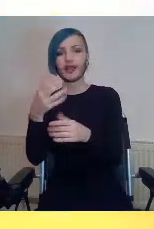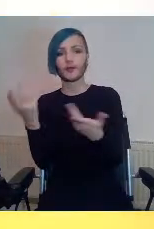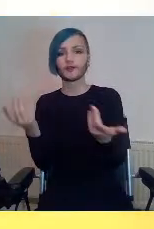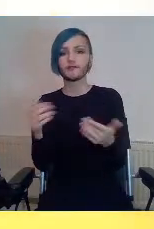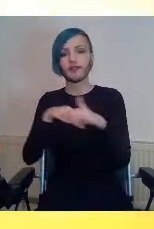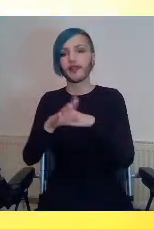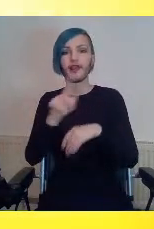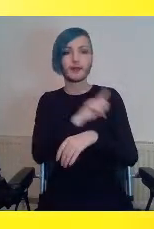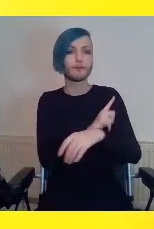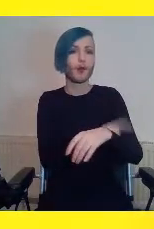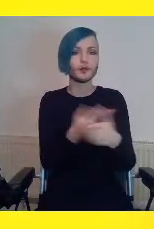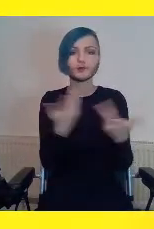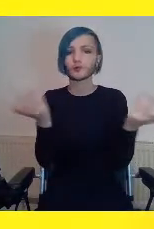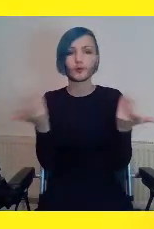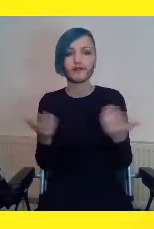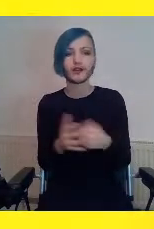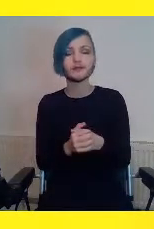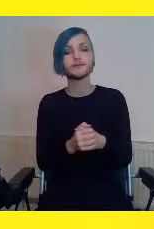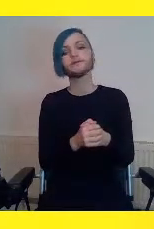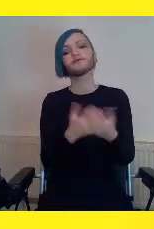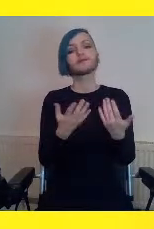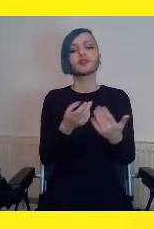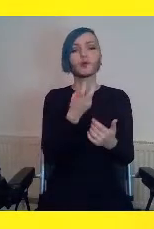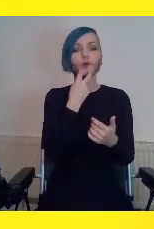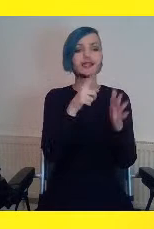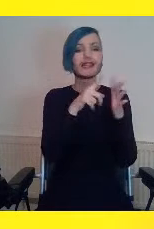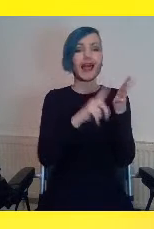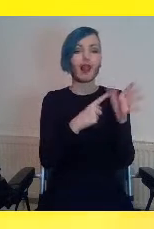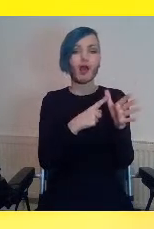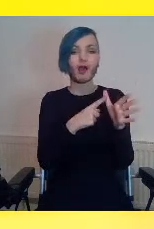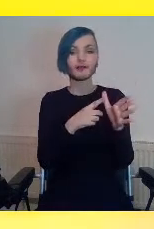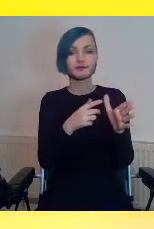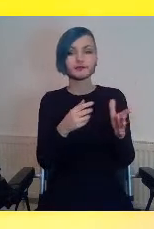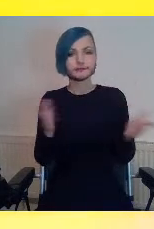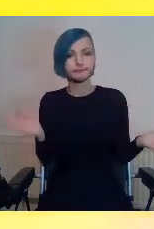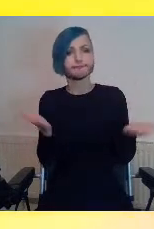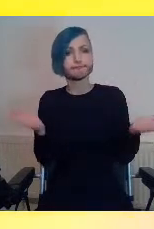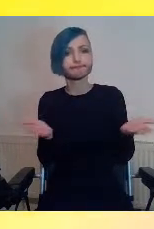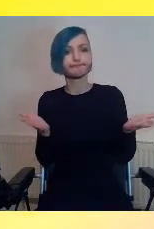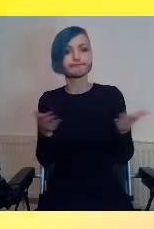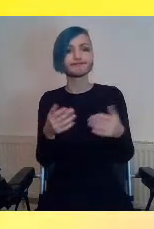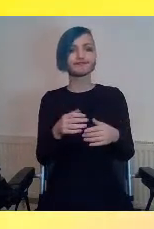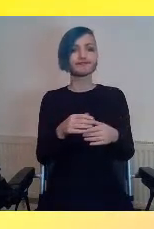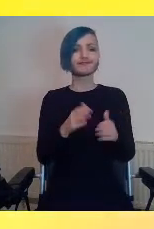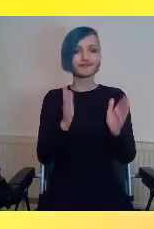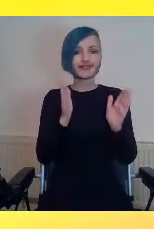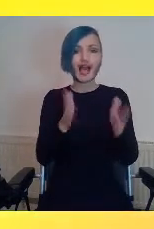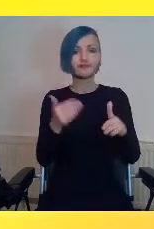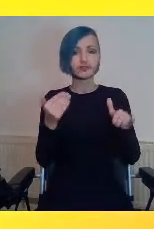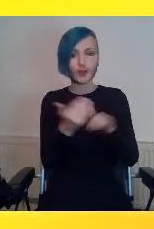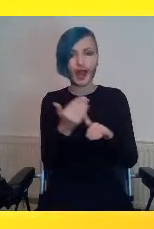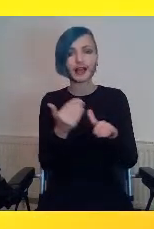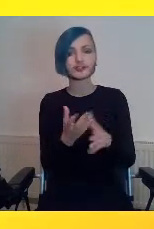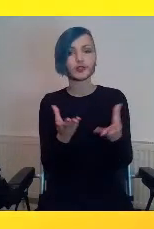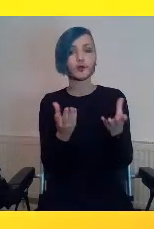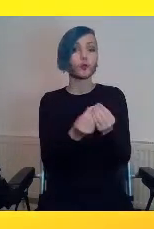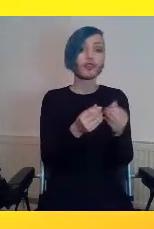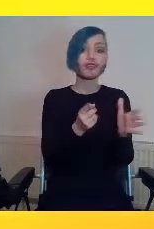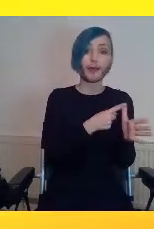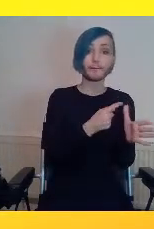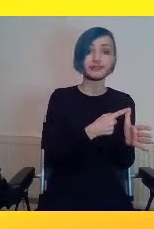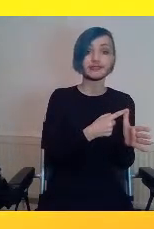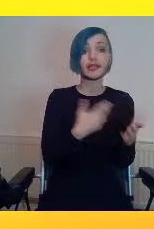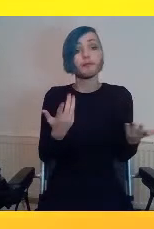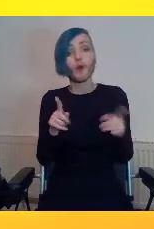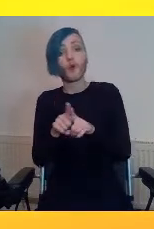Poland. And so Antiela is calling action to all of us, saying we must like take action with Amnesty, but also in these sort